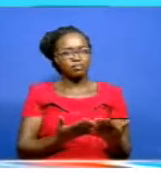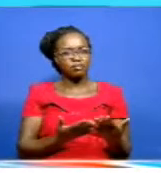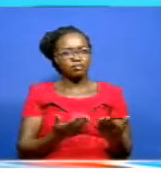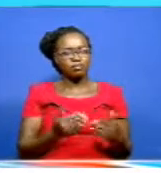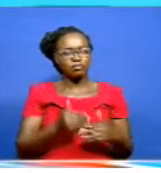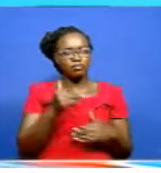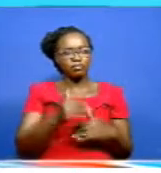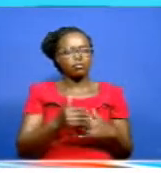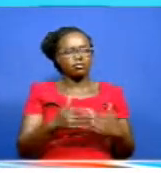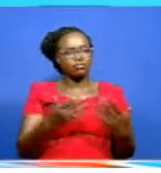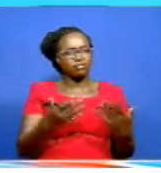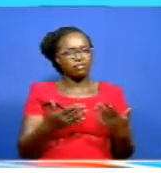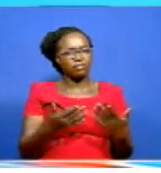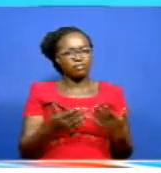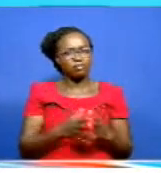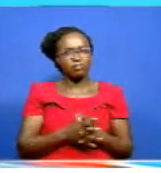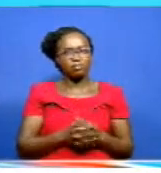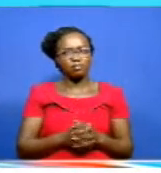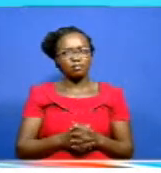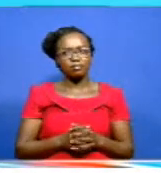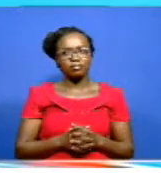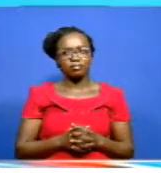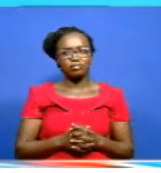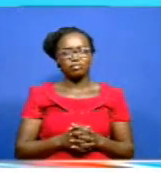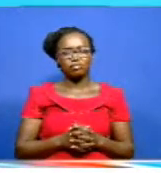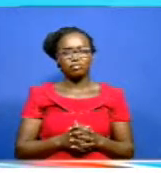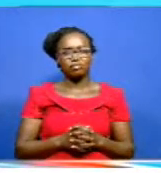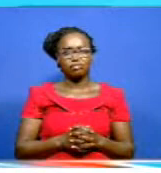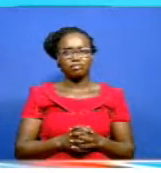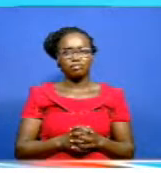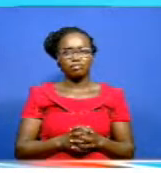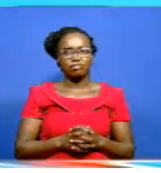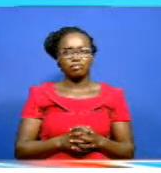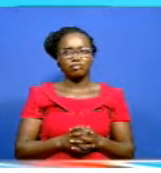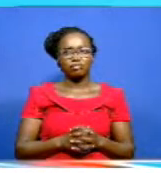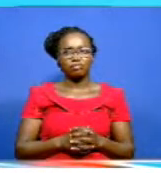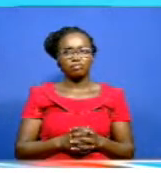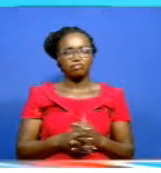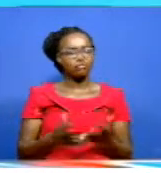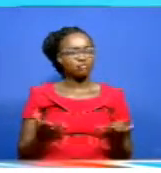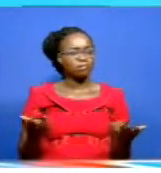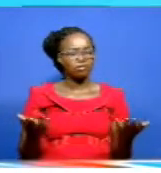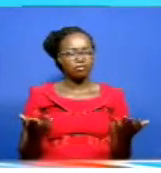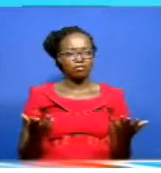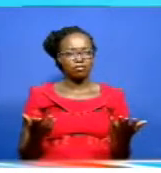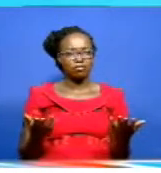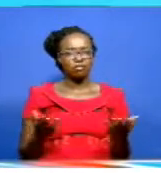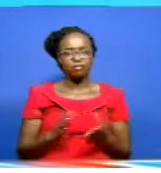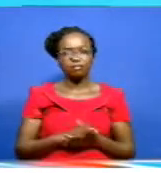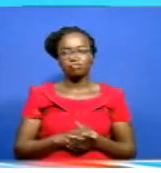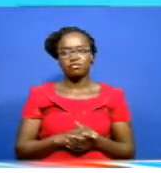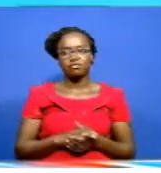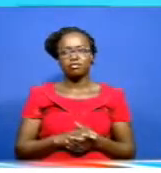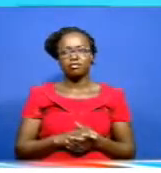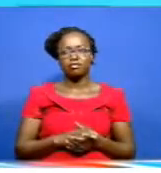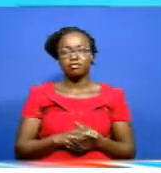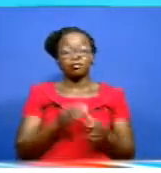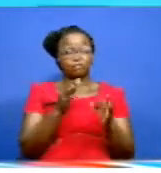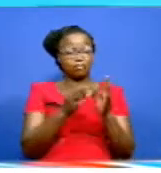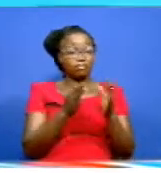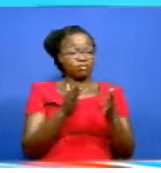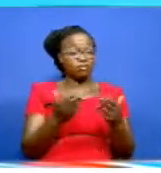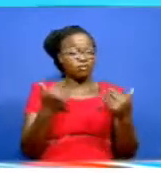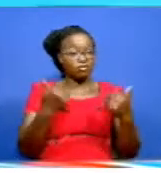long should they get the virus? The vaccine? Yes, I think I wanted to know if the person has